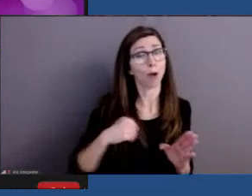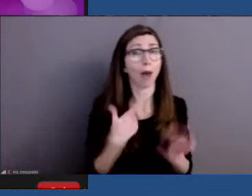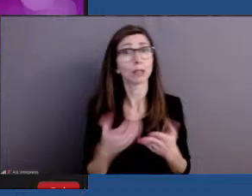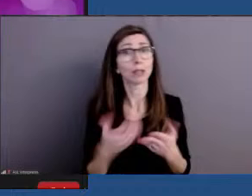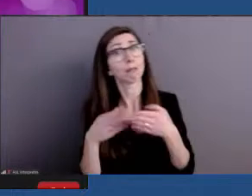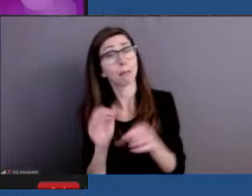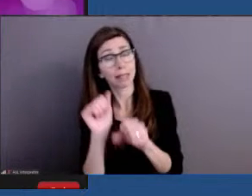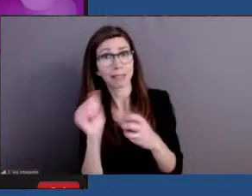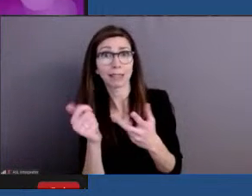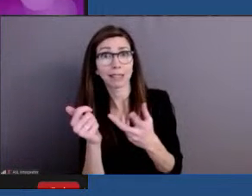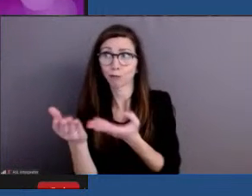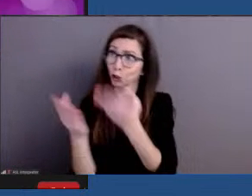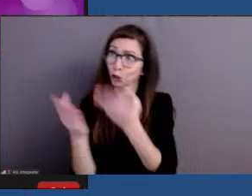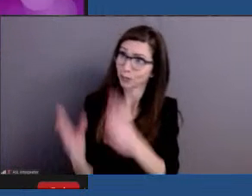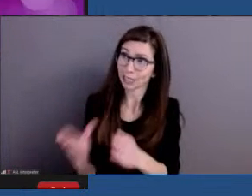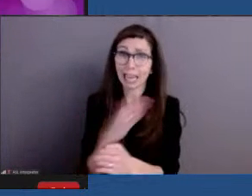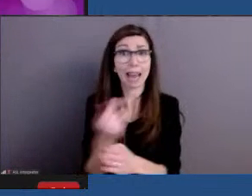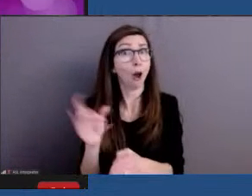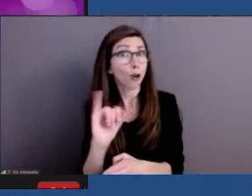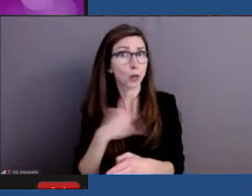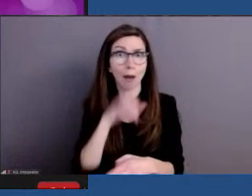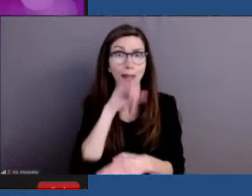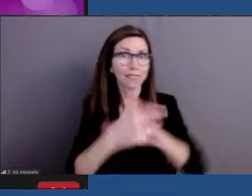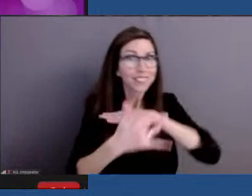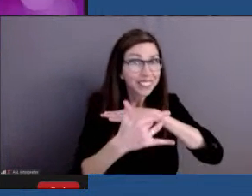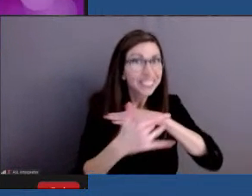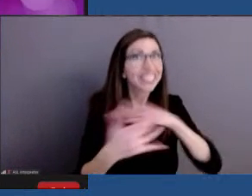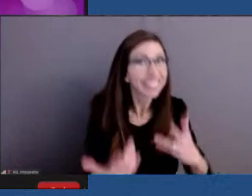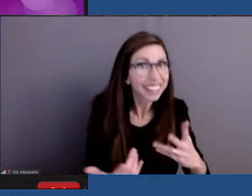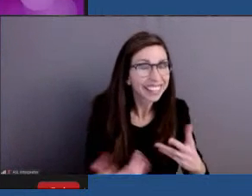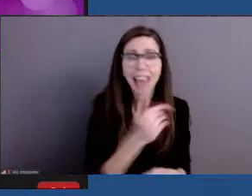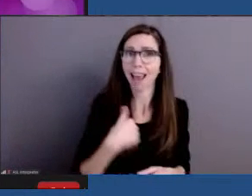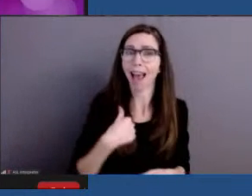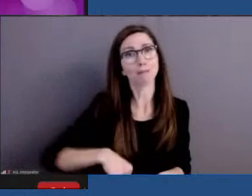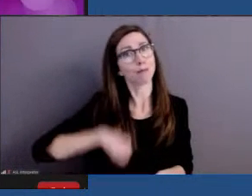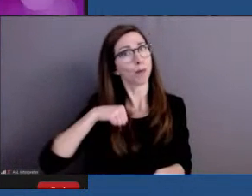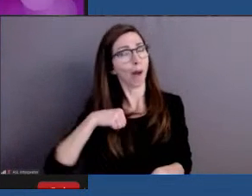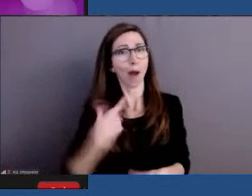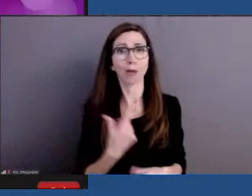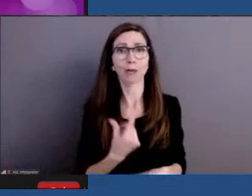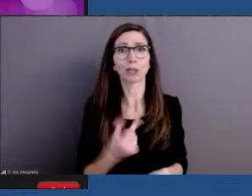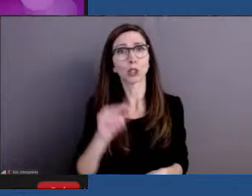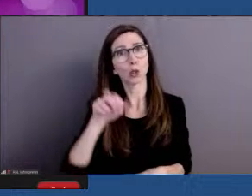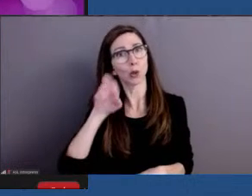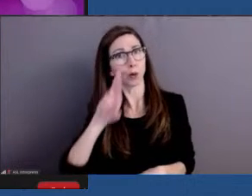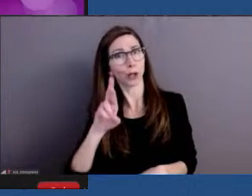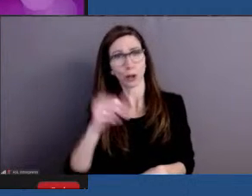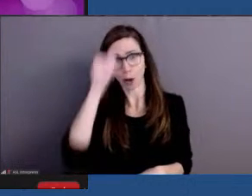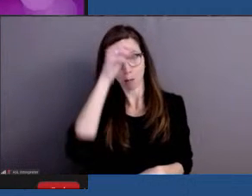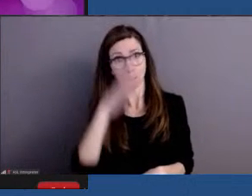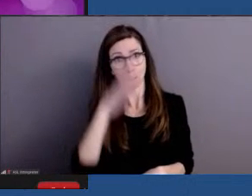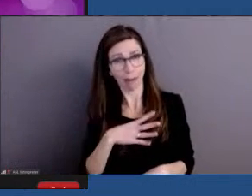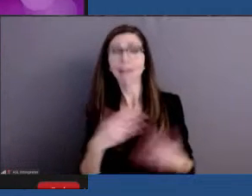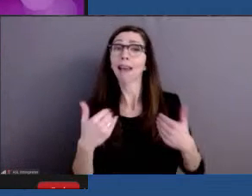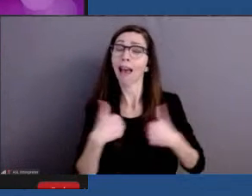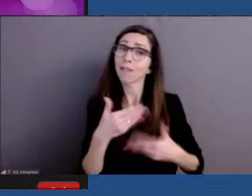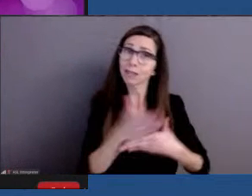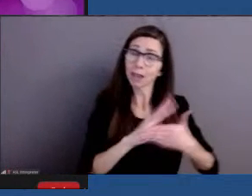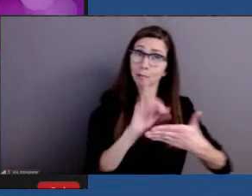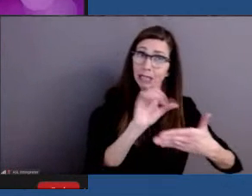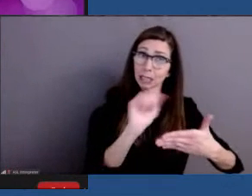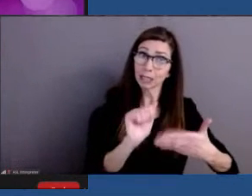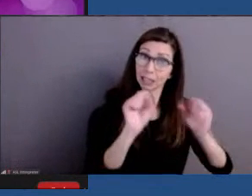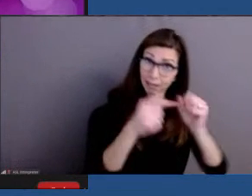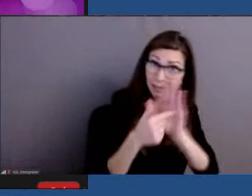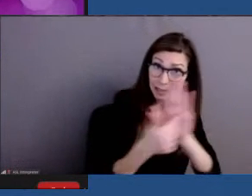tea geek, and most importantly for today, I am a proud queer man living with both visible and invisible disabilities.